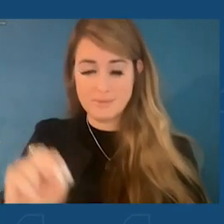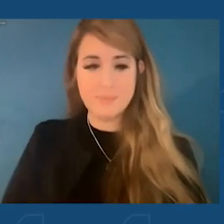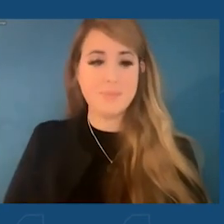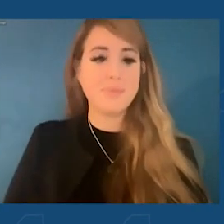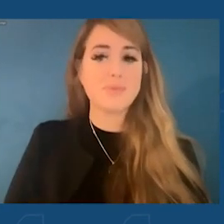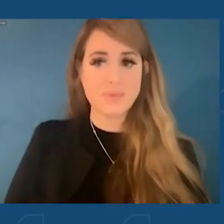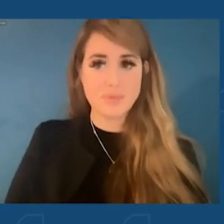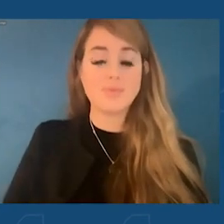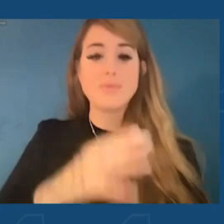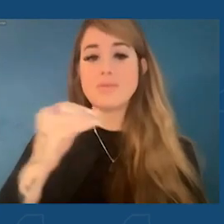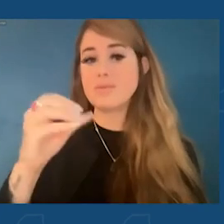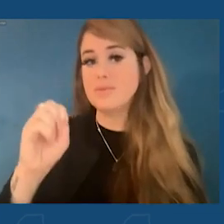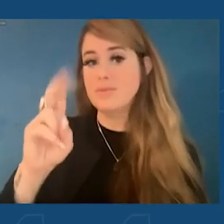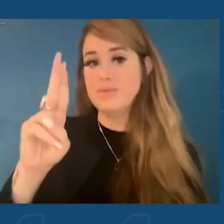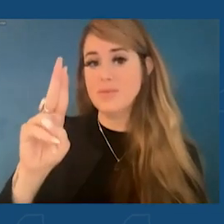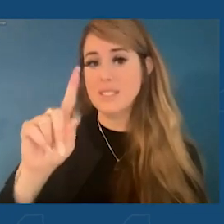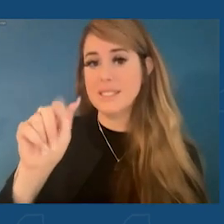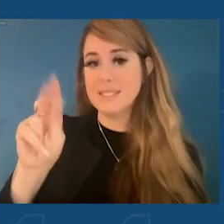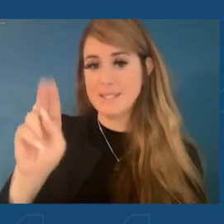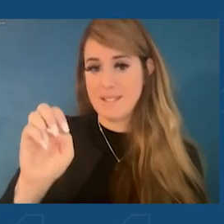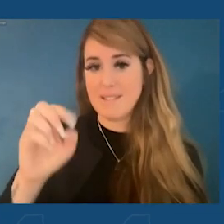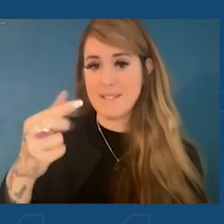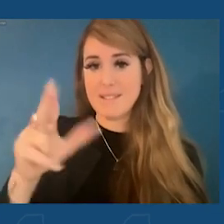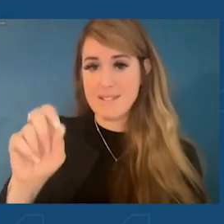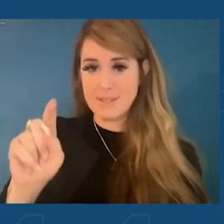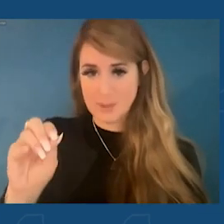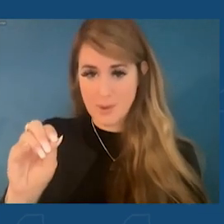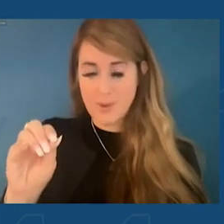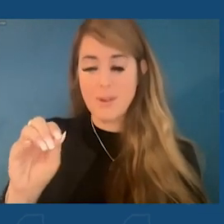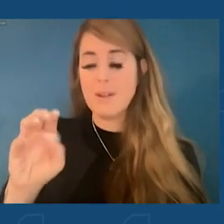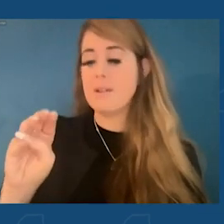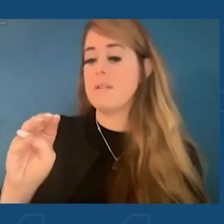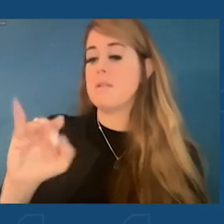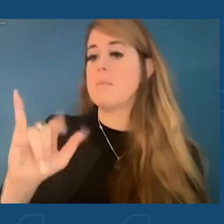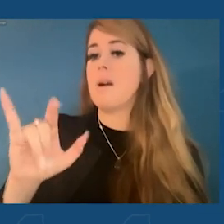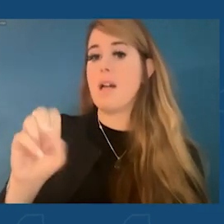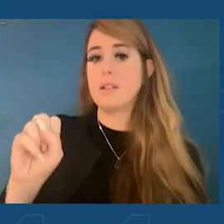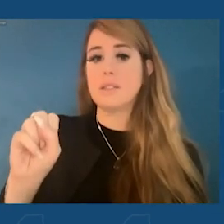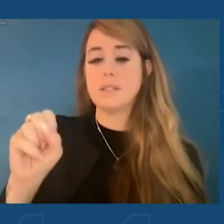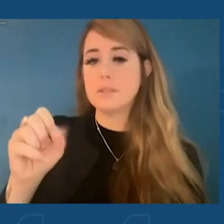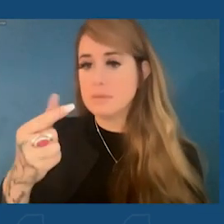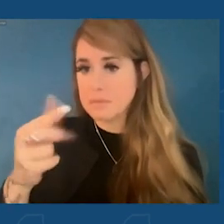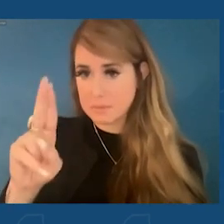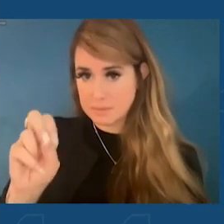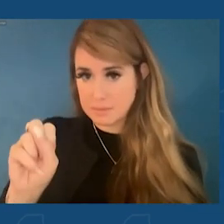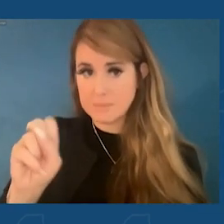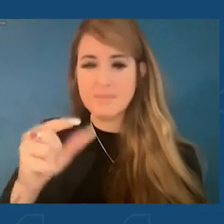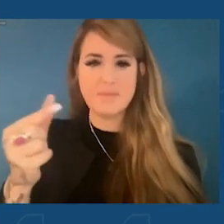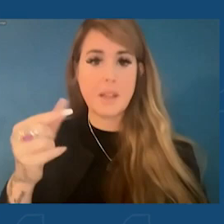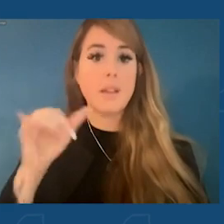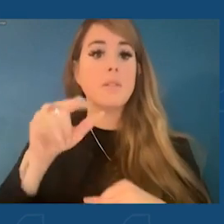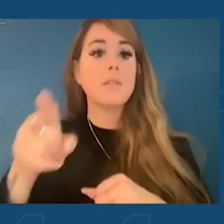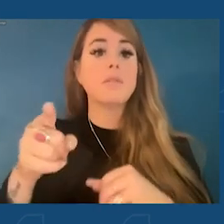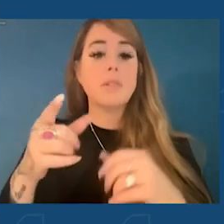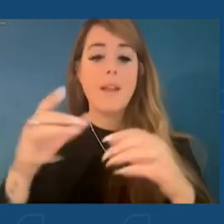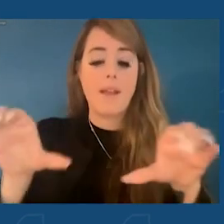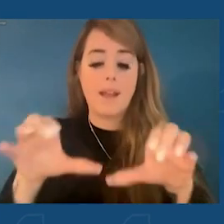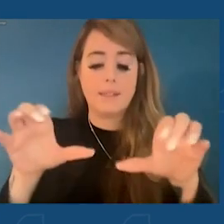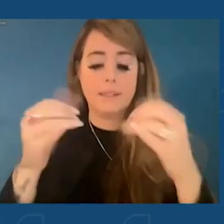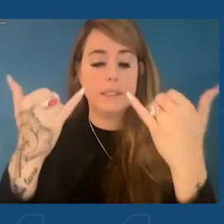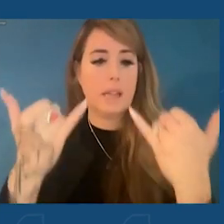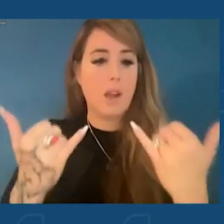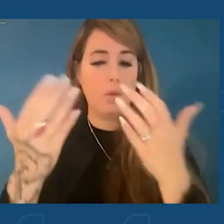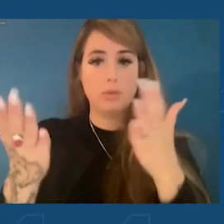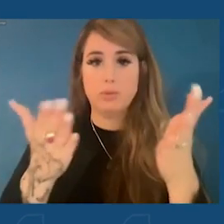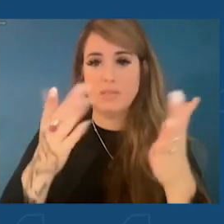And Suzanne Gustav, Miles Gustav, our acting commissioner of the New York State Office of Children and Family Services, has joined